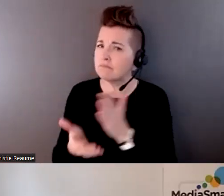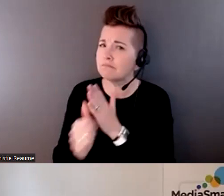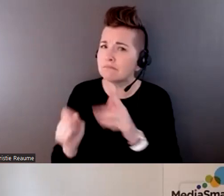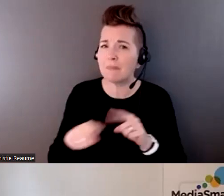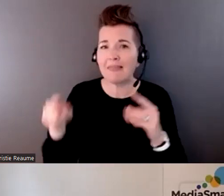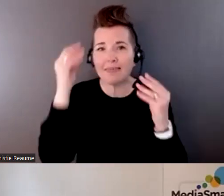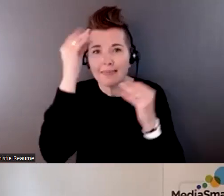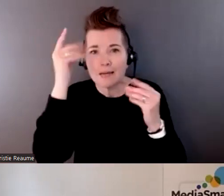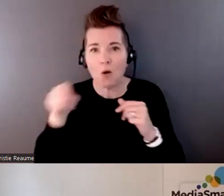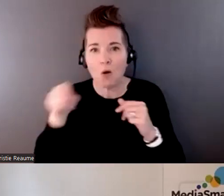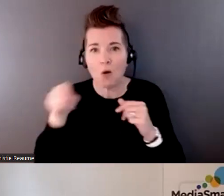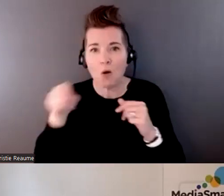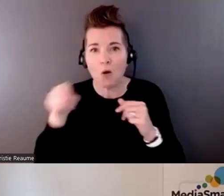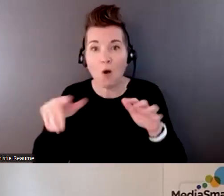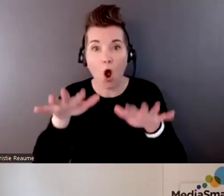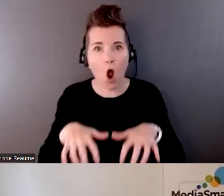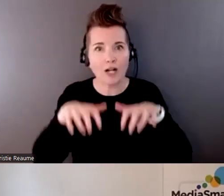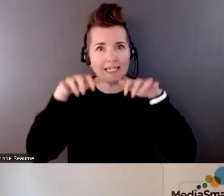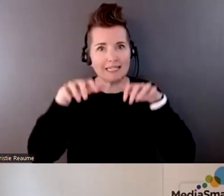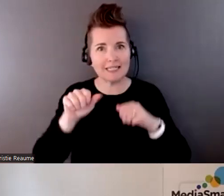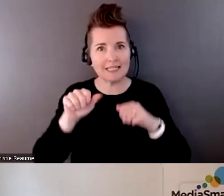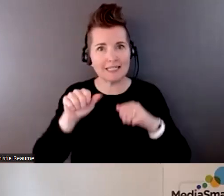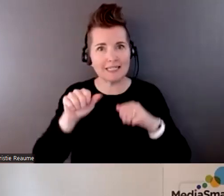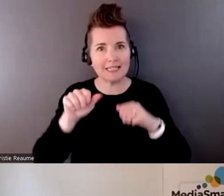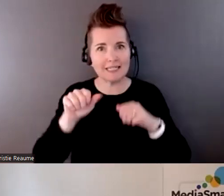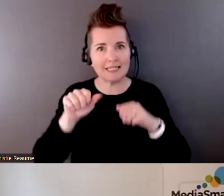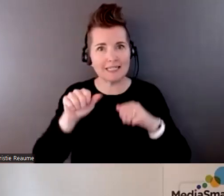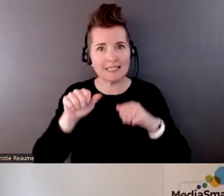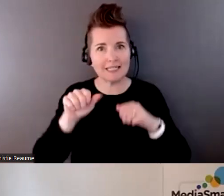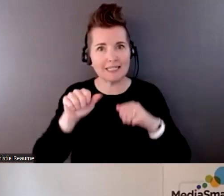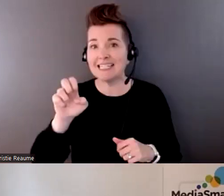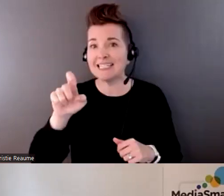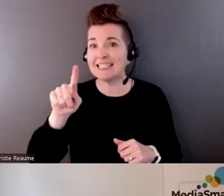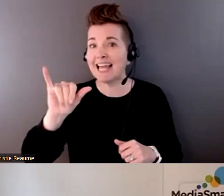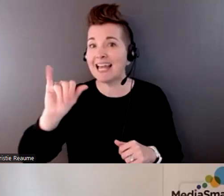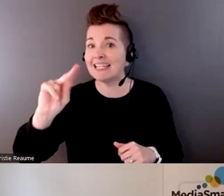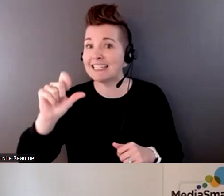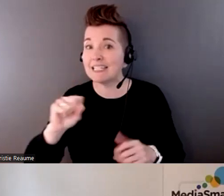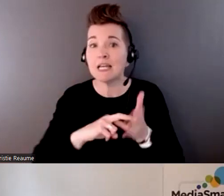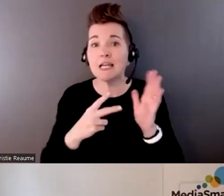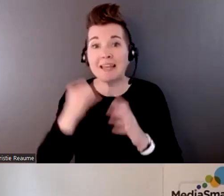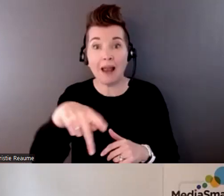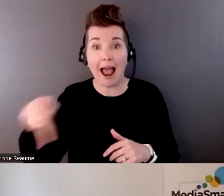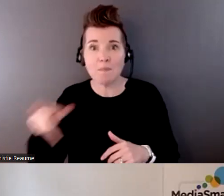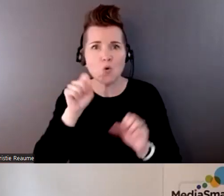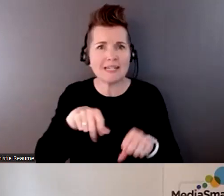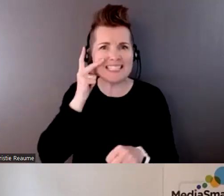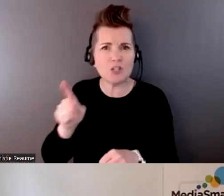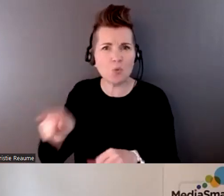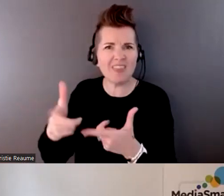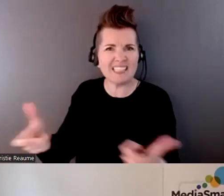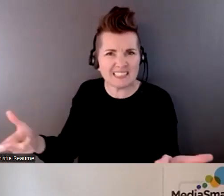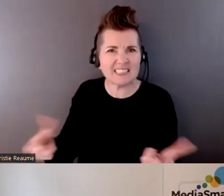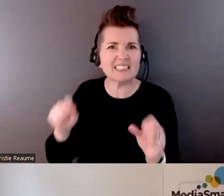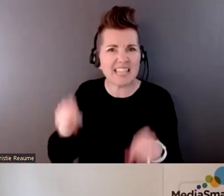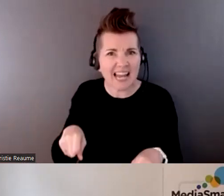things like audience settings on things like different social networks that you're thinking about not just your own privacy but as we know privacy is